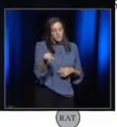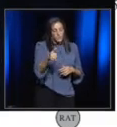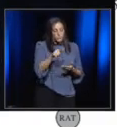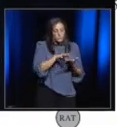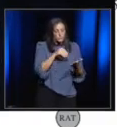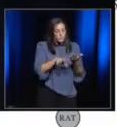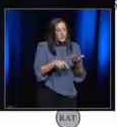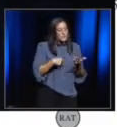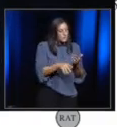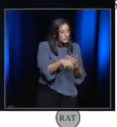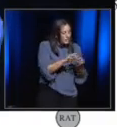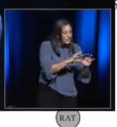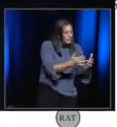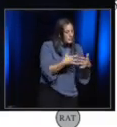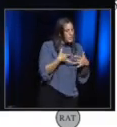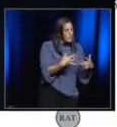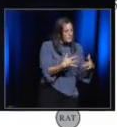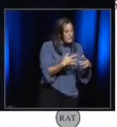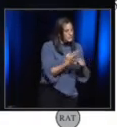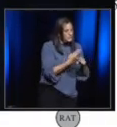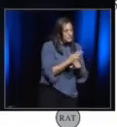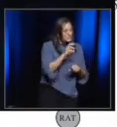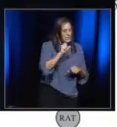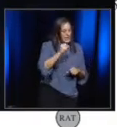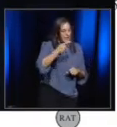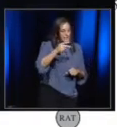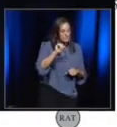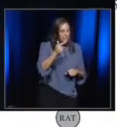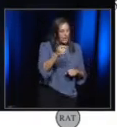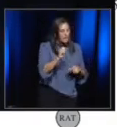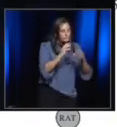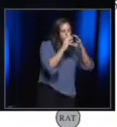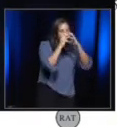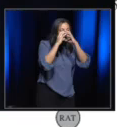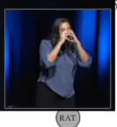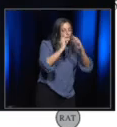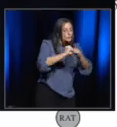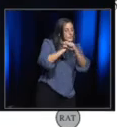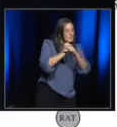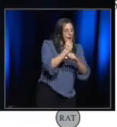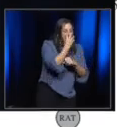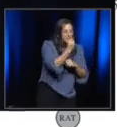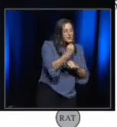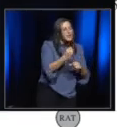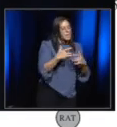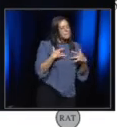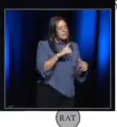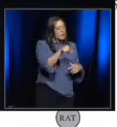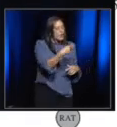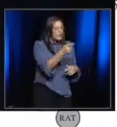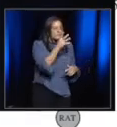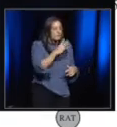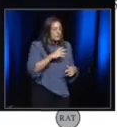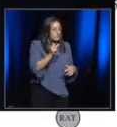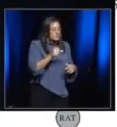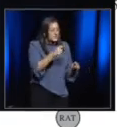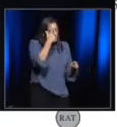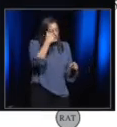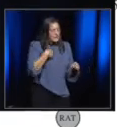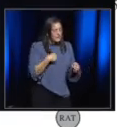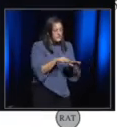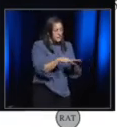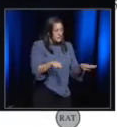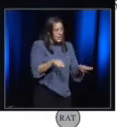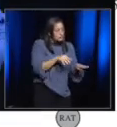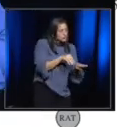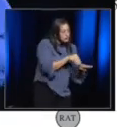sponging alliance. So yeah, it's mostly a female behavior, but sometimes sons of spongers become spongers, and then I guess if there are enough of them, they can